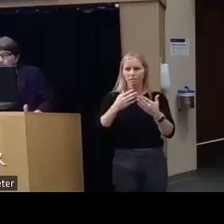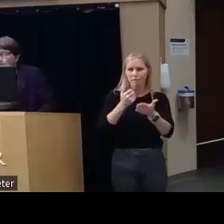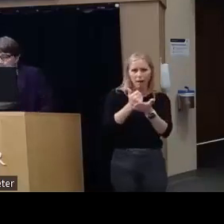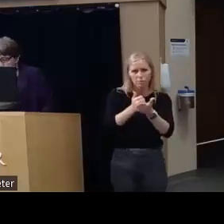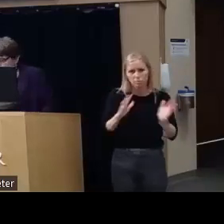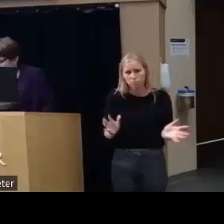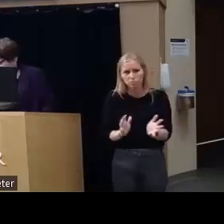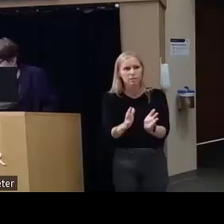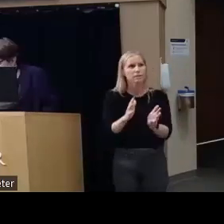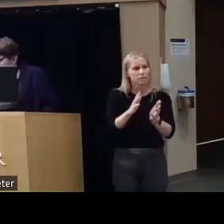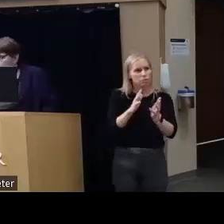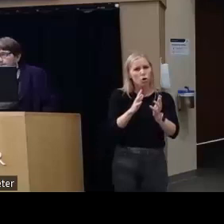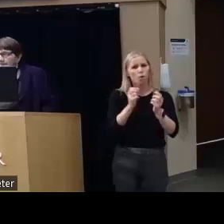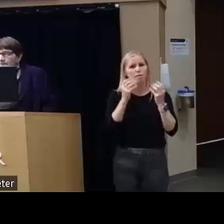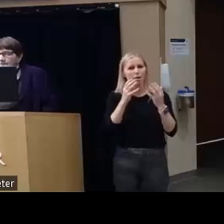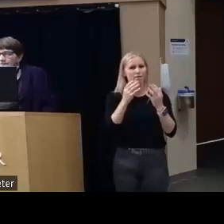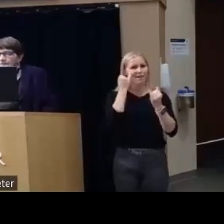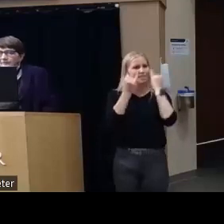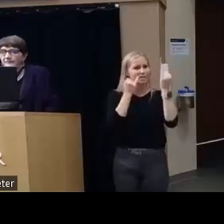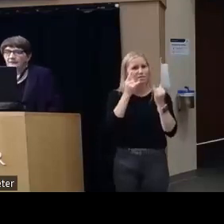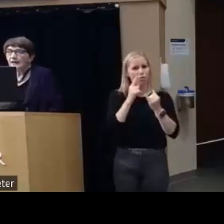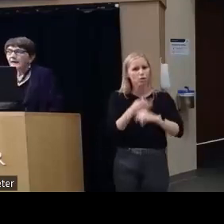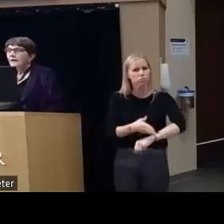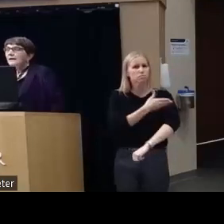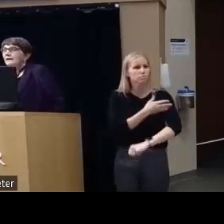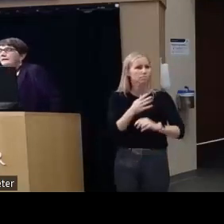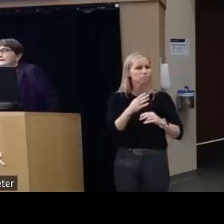sobriety circles and so forth.